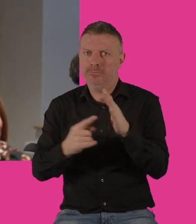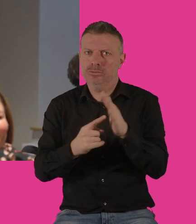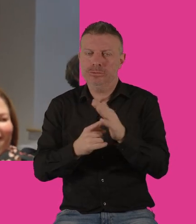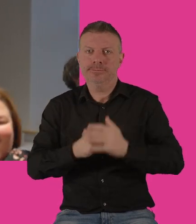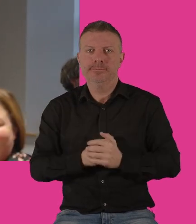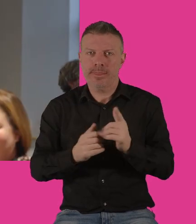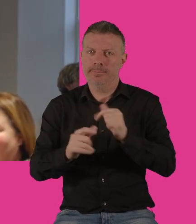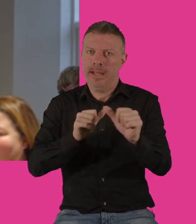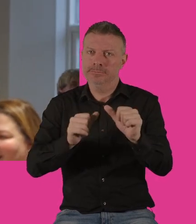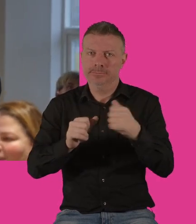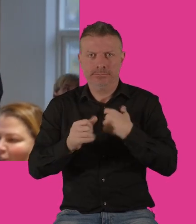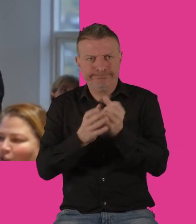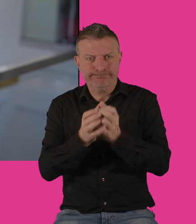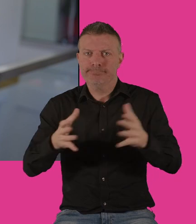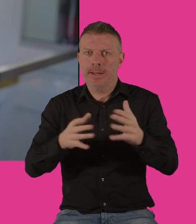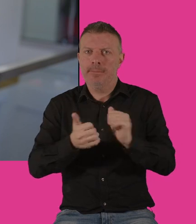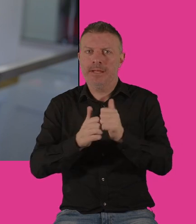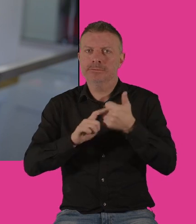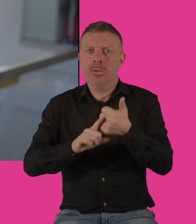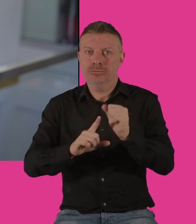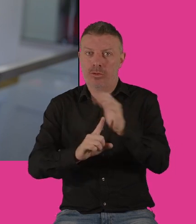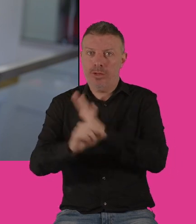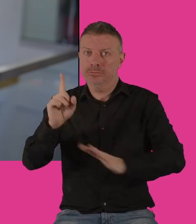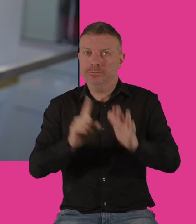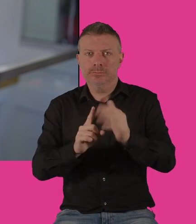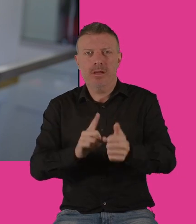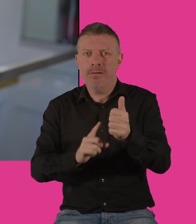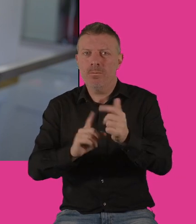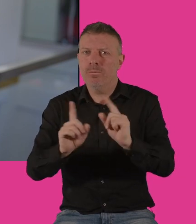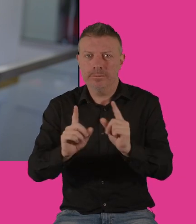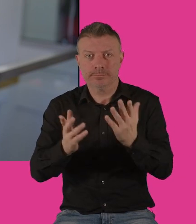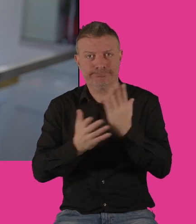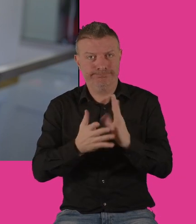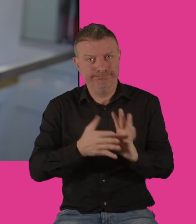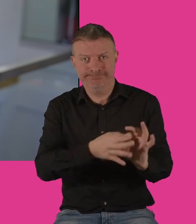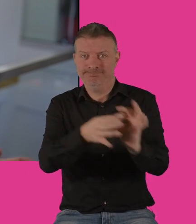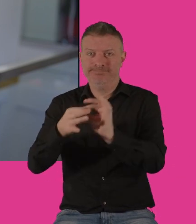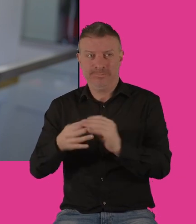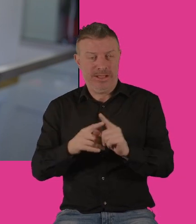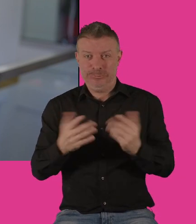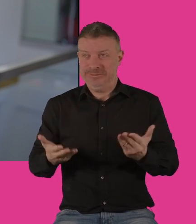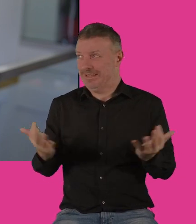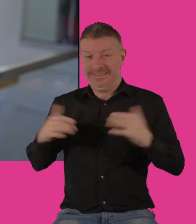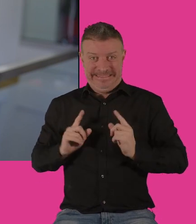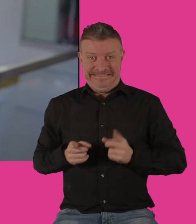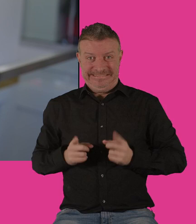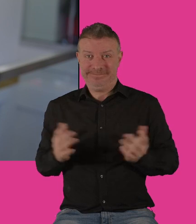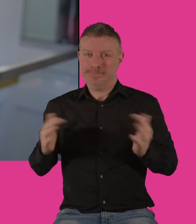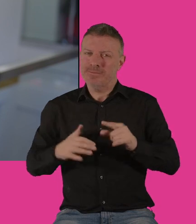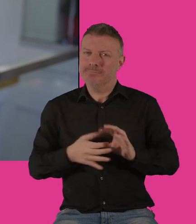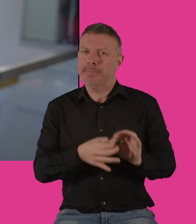The best way for us to grow peer support in Scotland is by coming together on days like